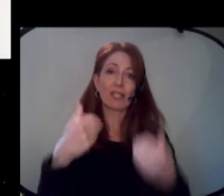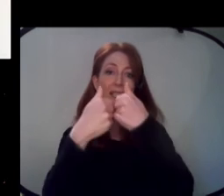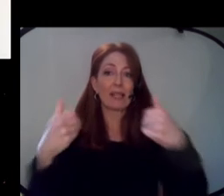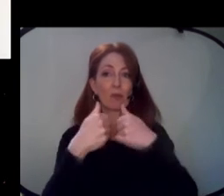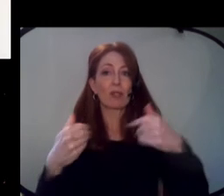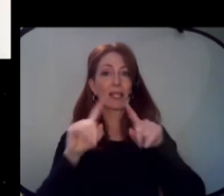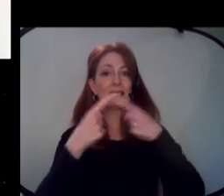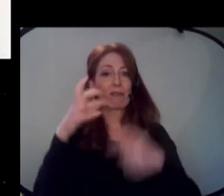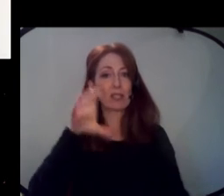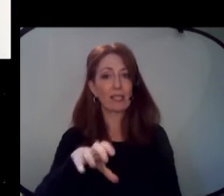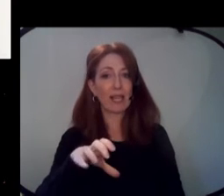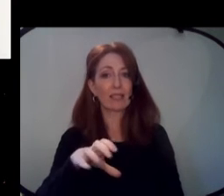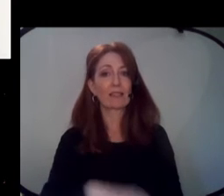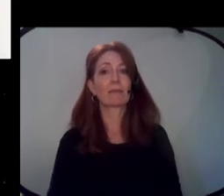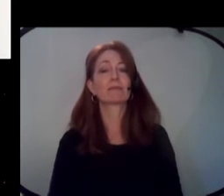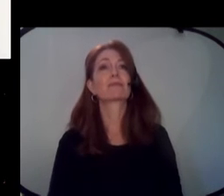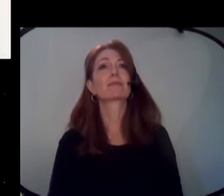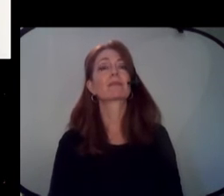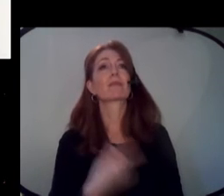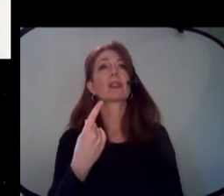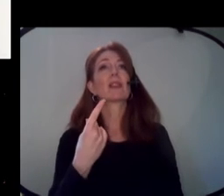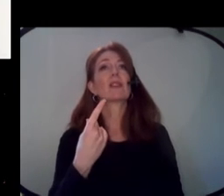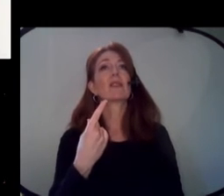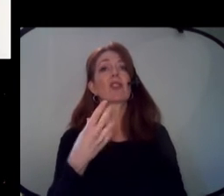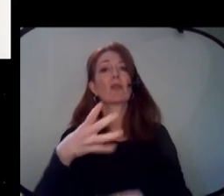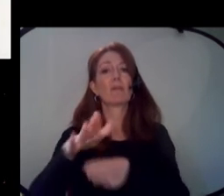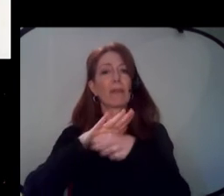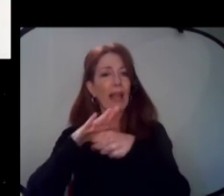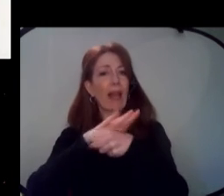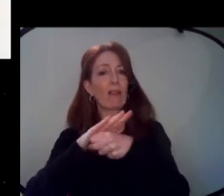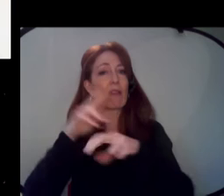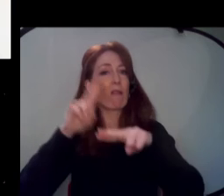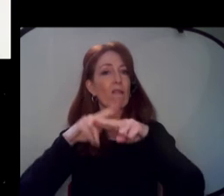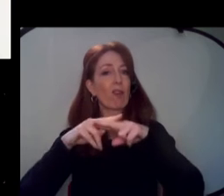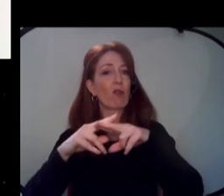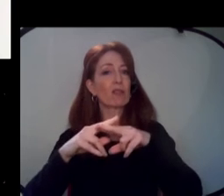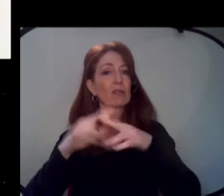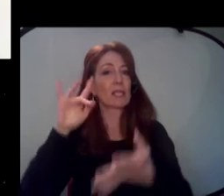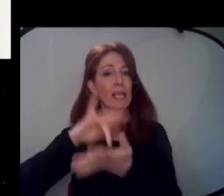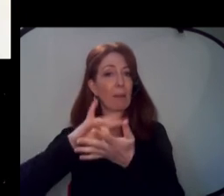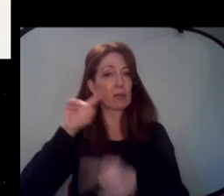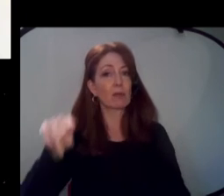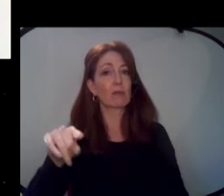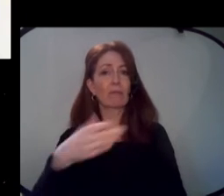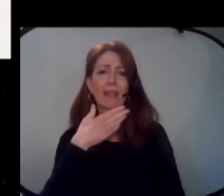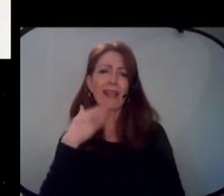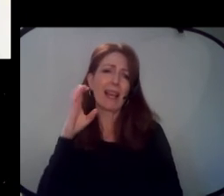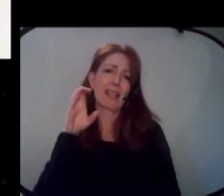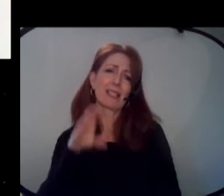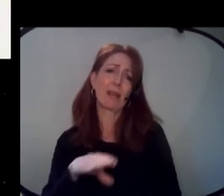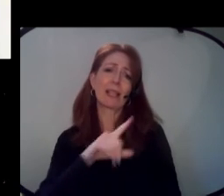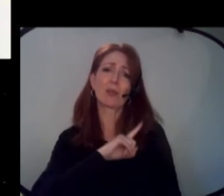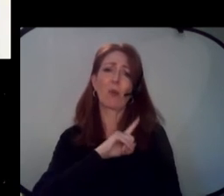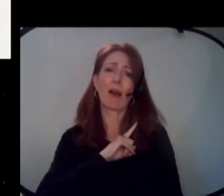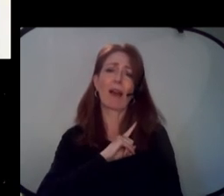Tuscany, which has Florence as its capital, is a very nice place to be indeed if you're an artist, because the Grand Duke Cosimo II